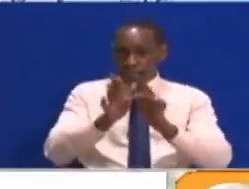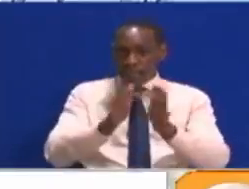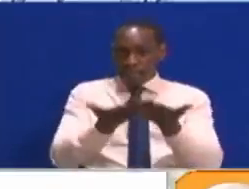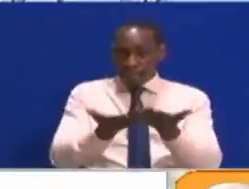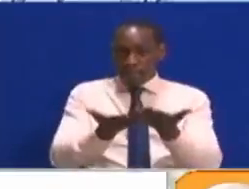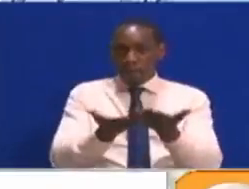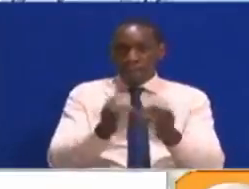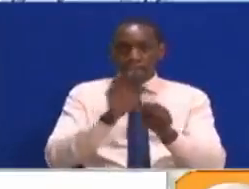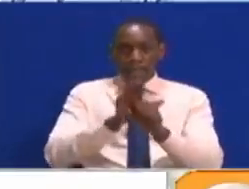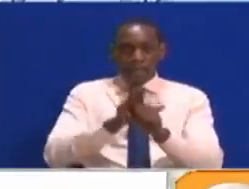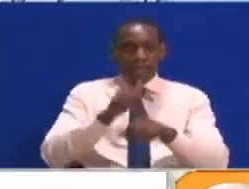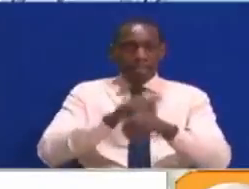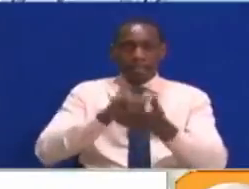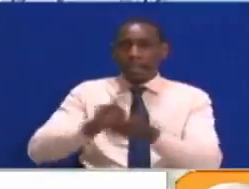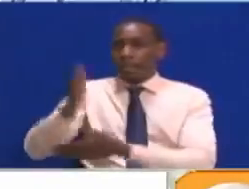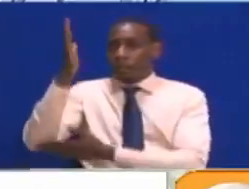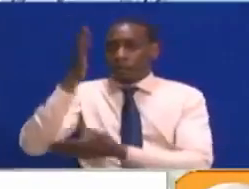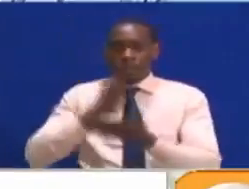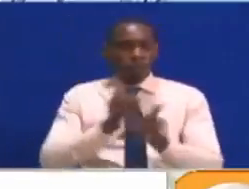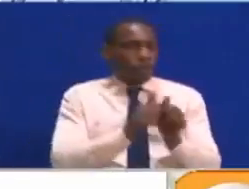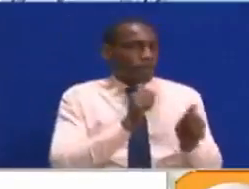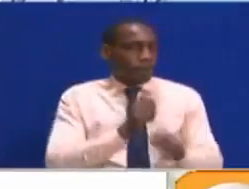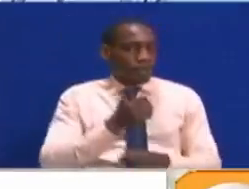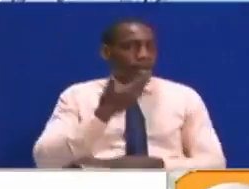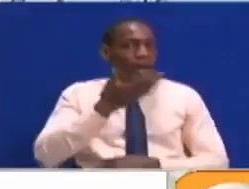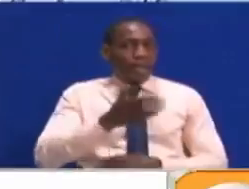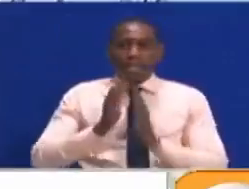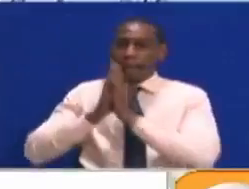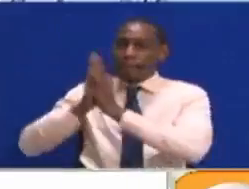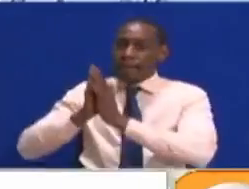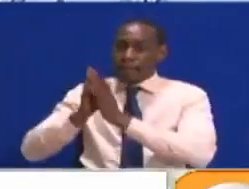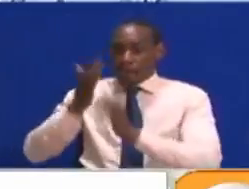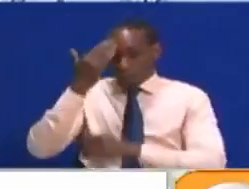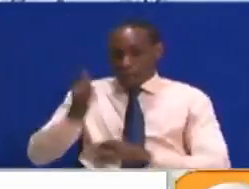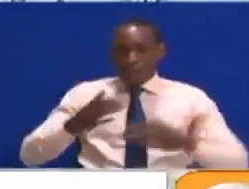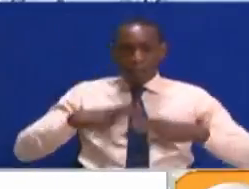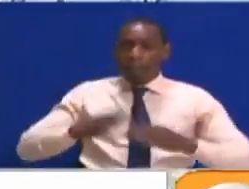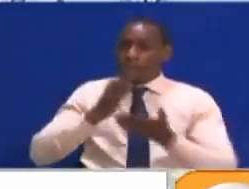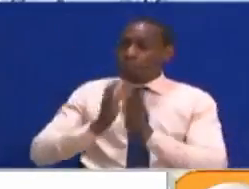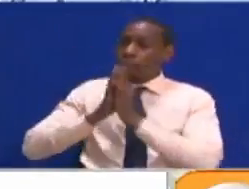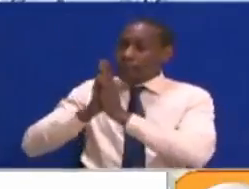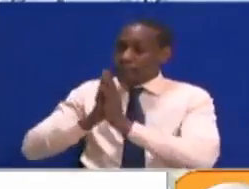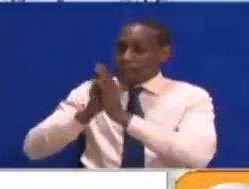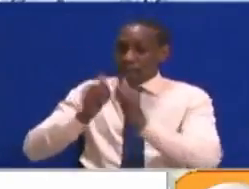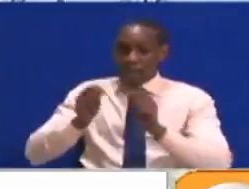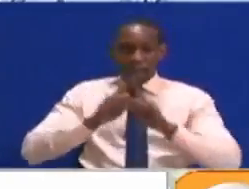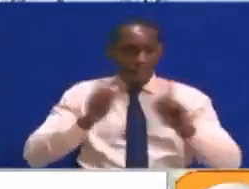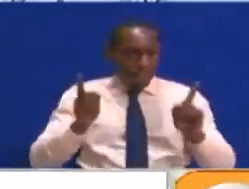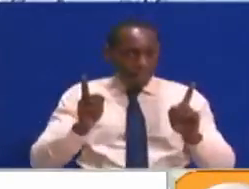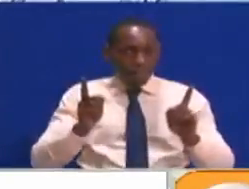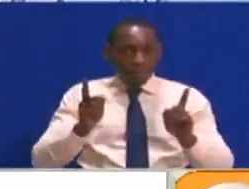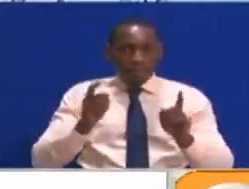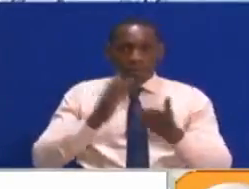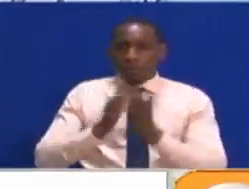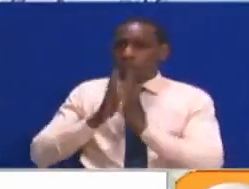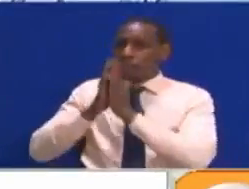there are many instances where God literally refused to answer prayers. Not because the people didn't pray hard enough, but because they came